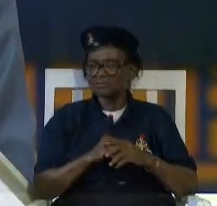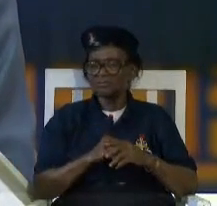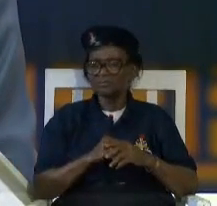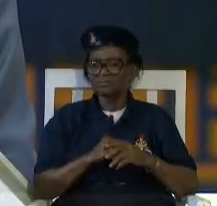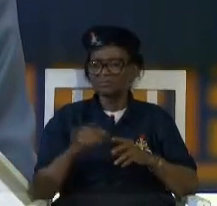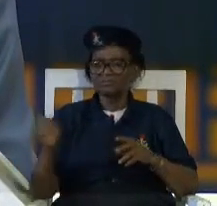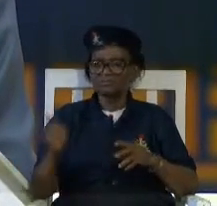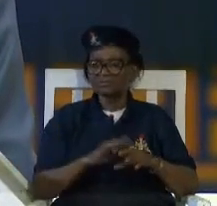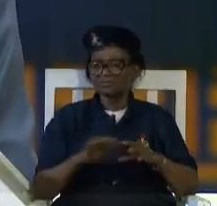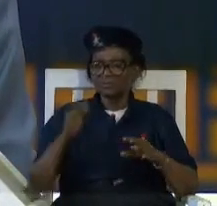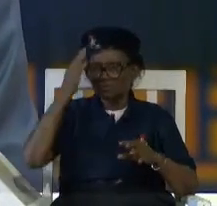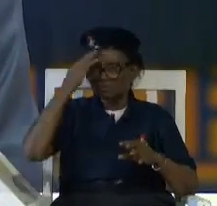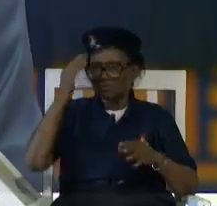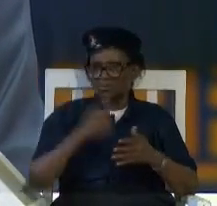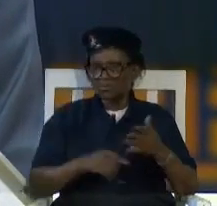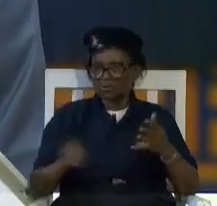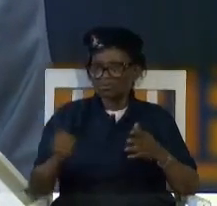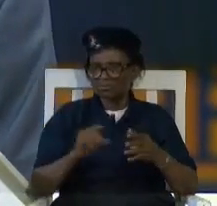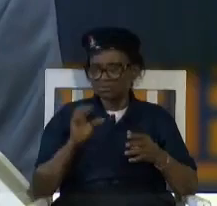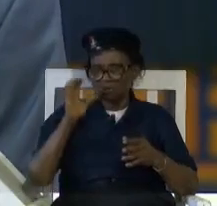We don't know what we miss.